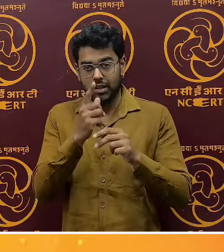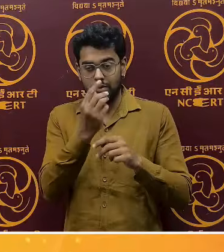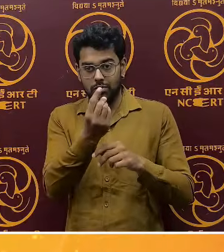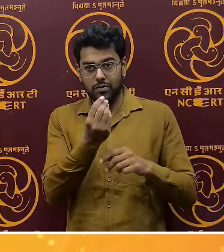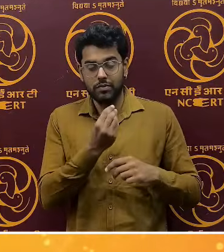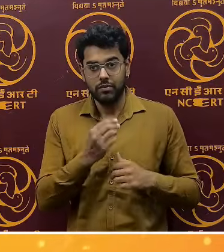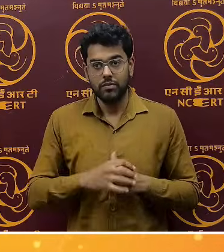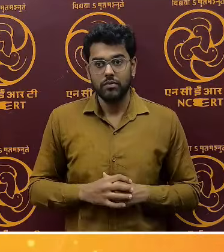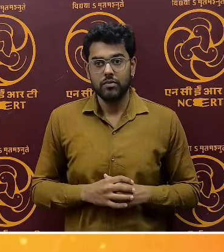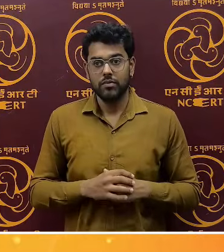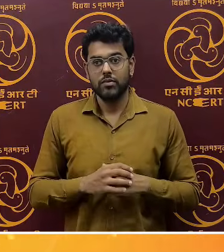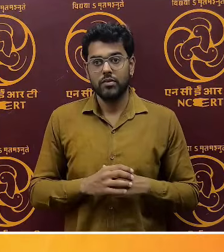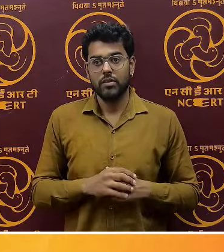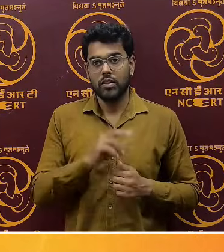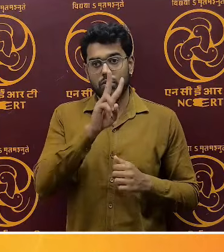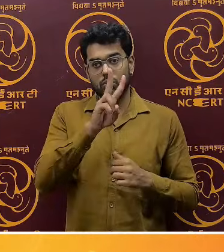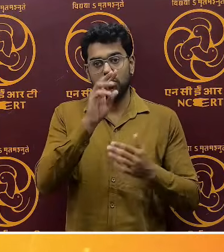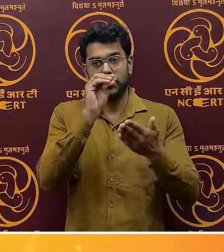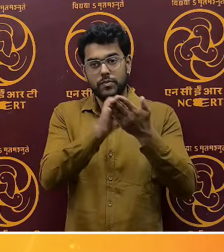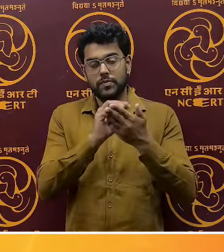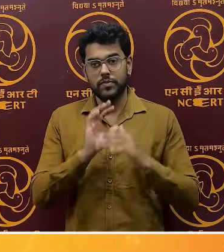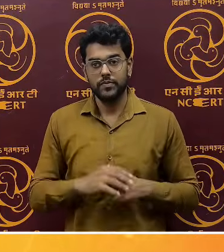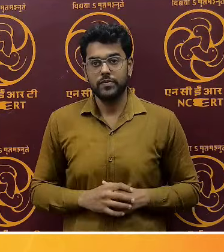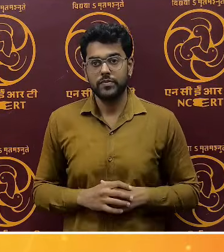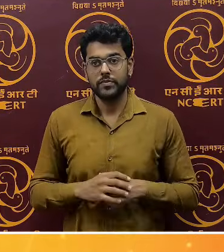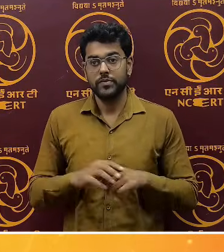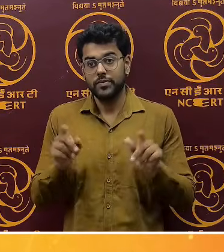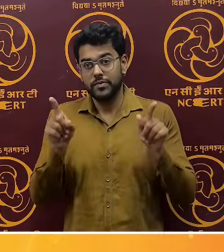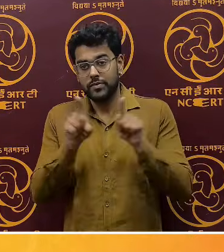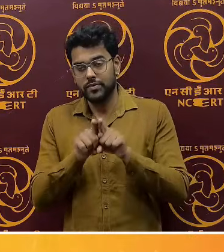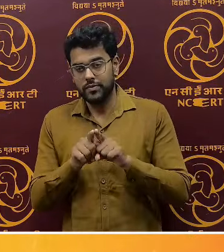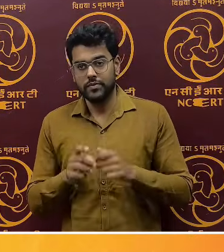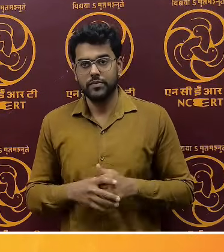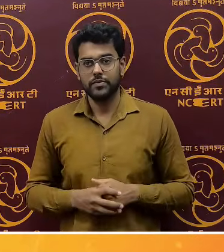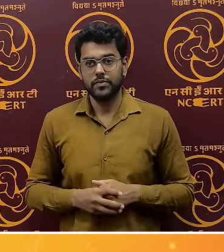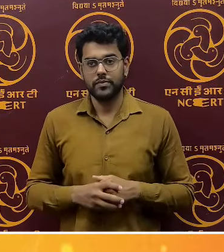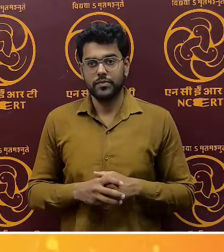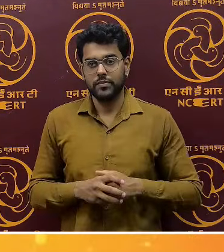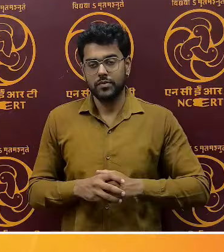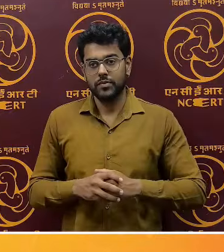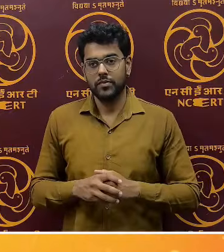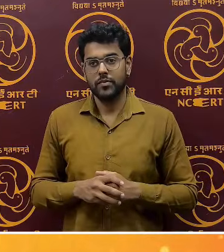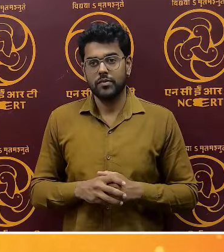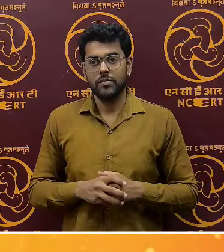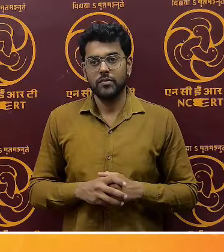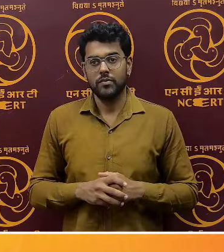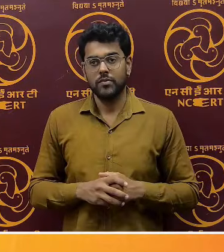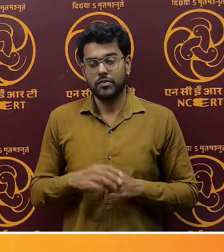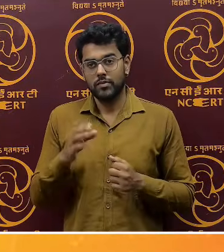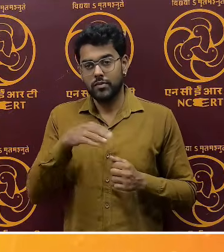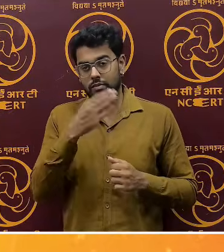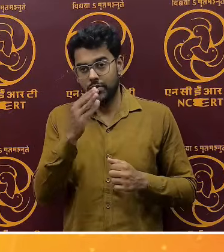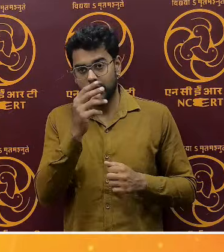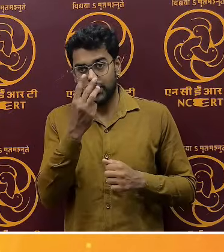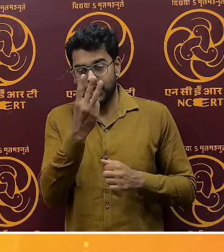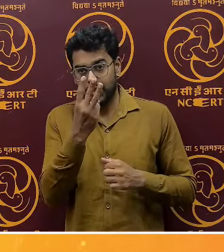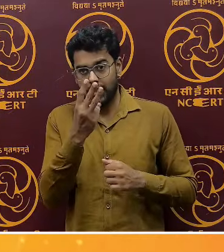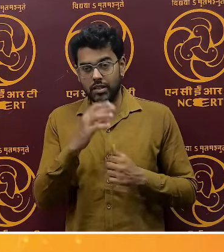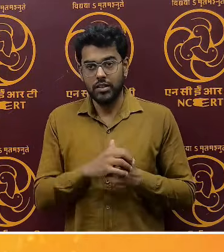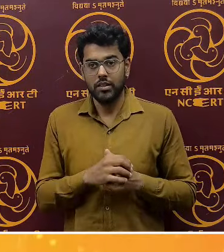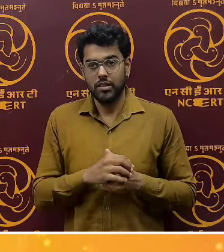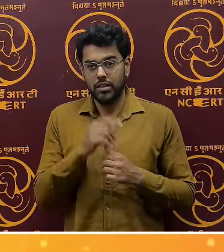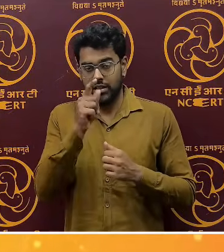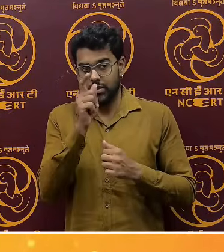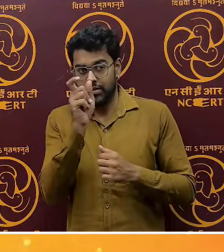out, so 2 will remain inside. Likewise, I will take some this 3 can be taken from